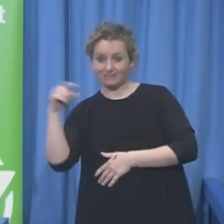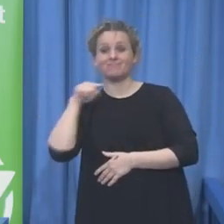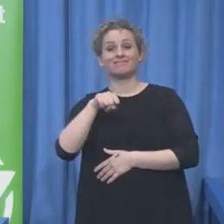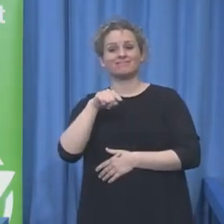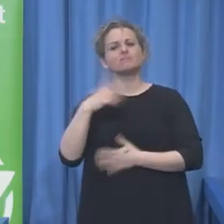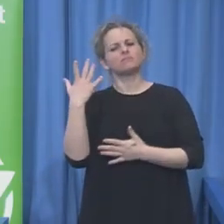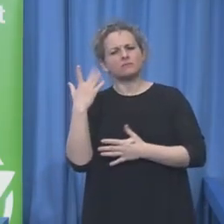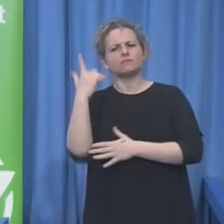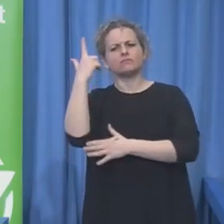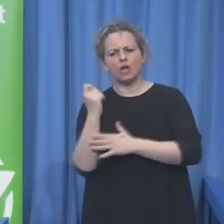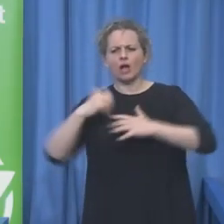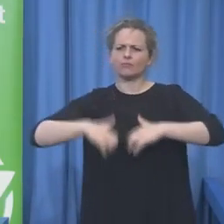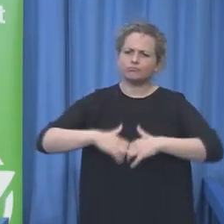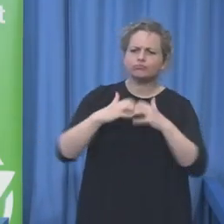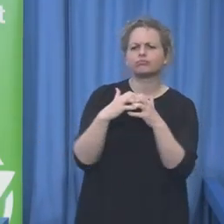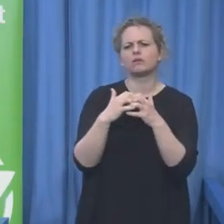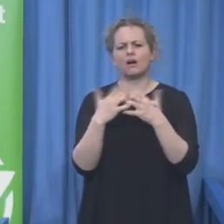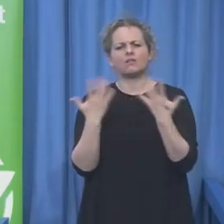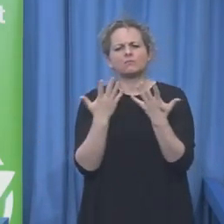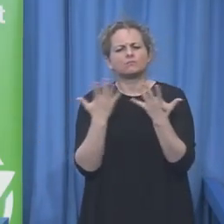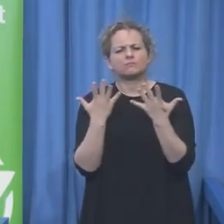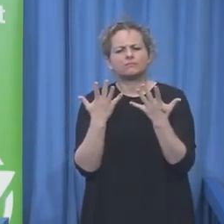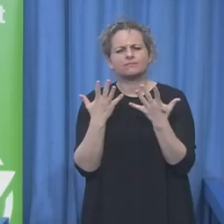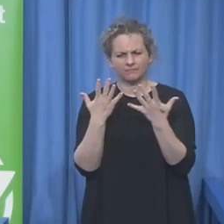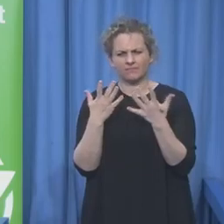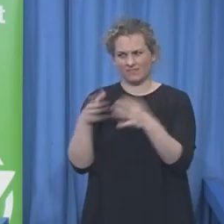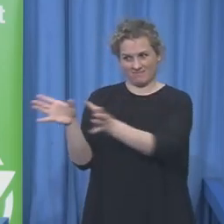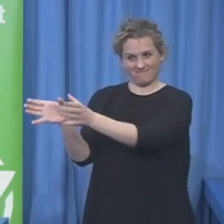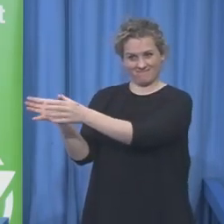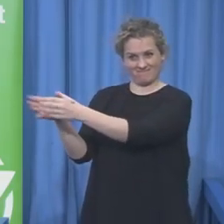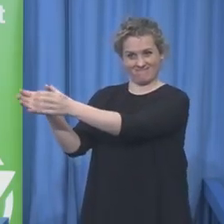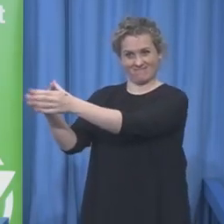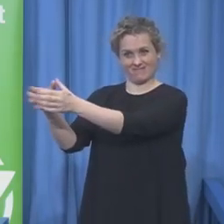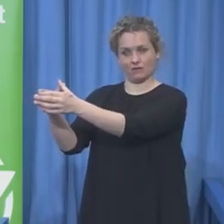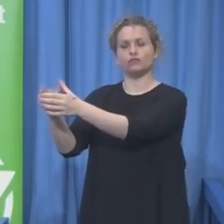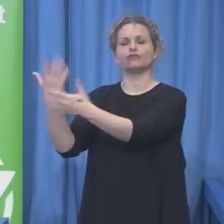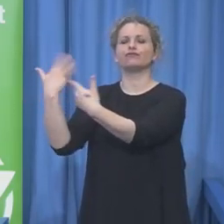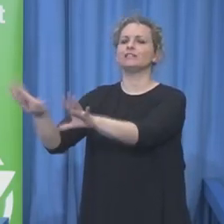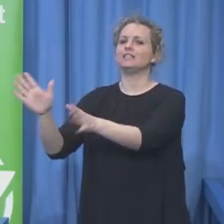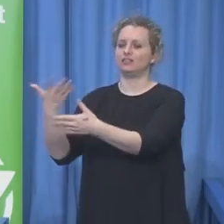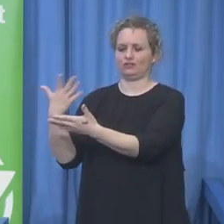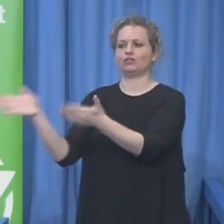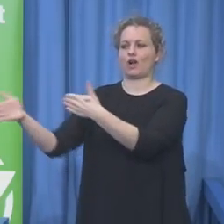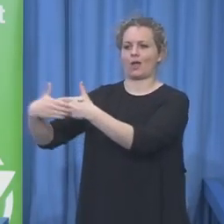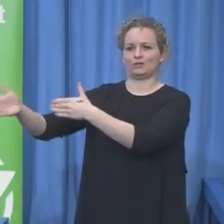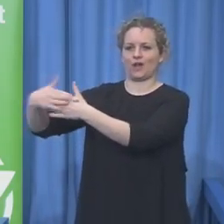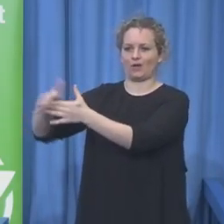Gradually started closing sheltered workshops as our supported employment programs grew.